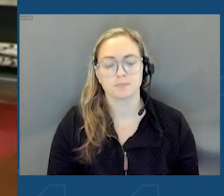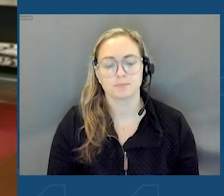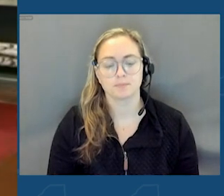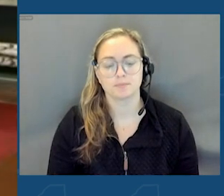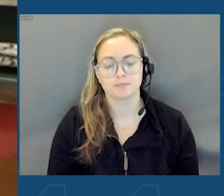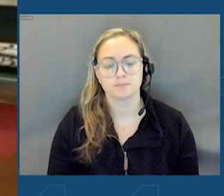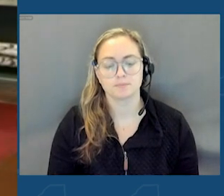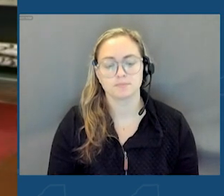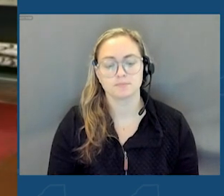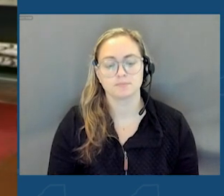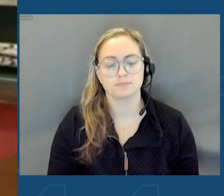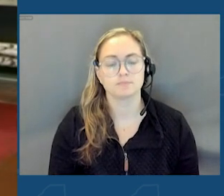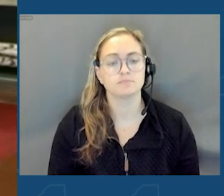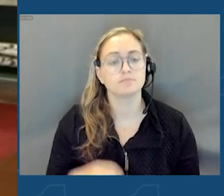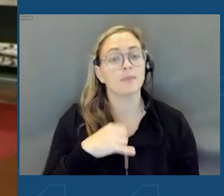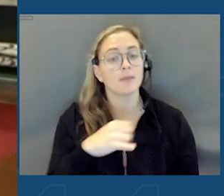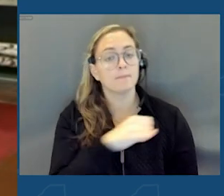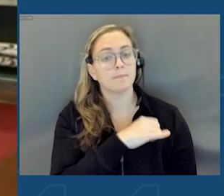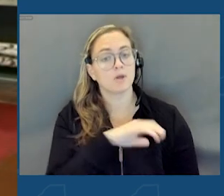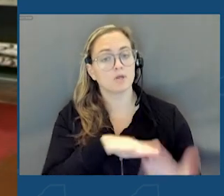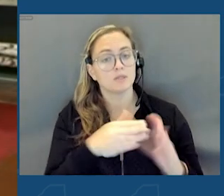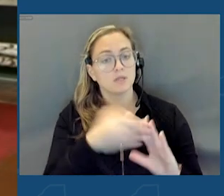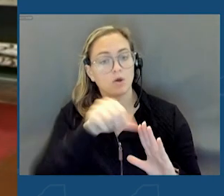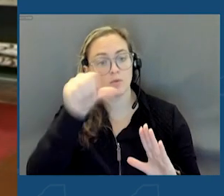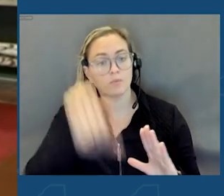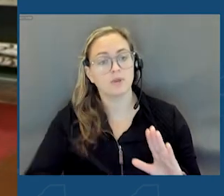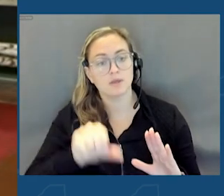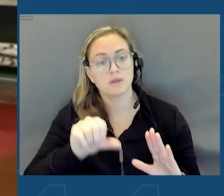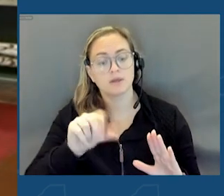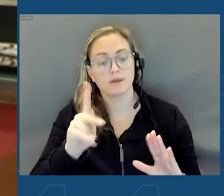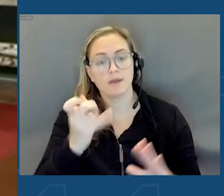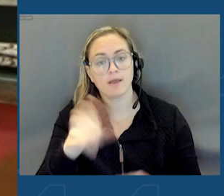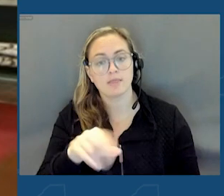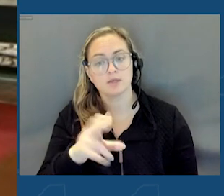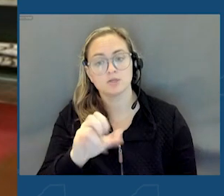The Mayor of the City of Albany, Kathy Sheehan.